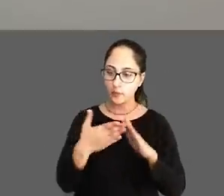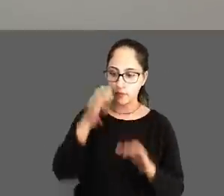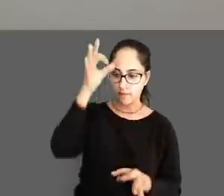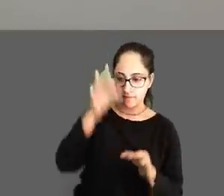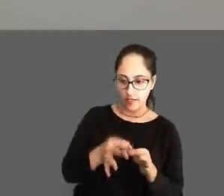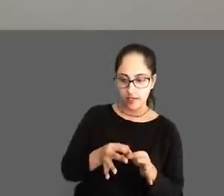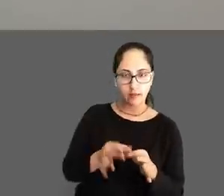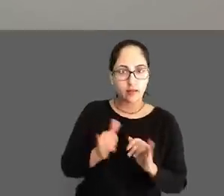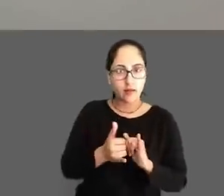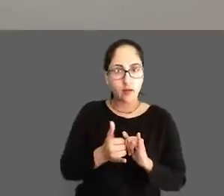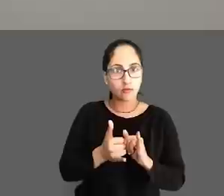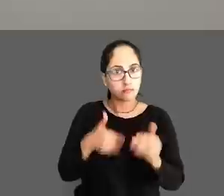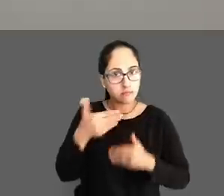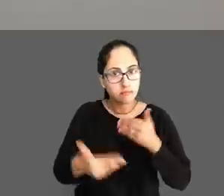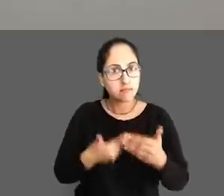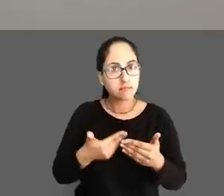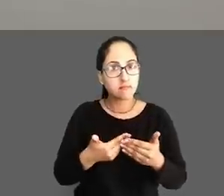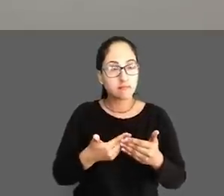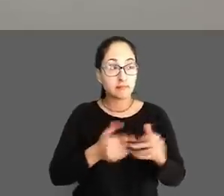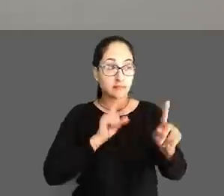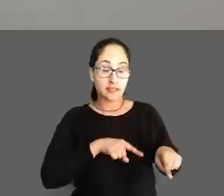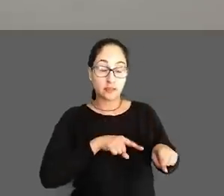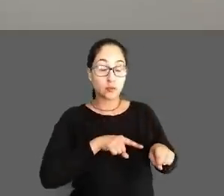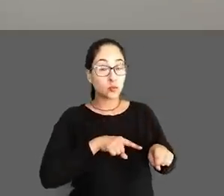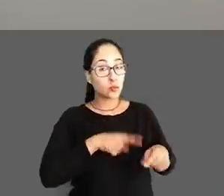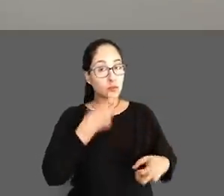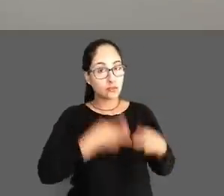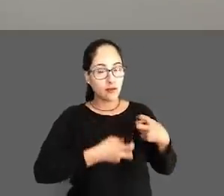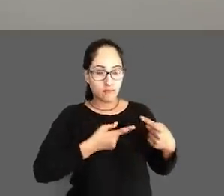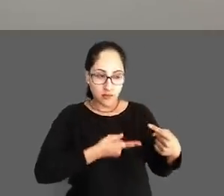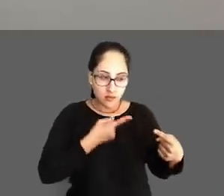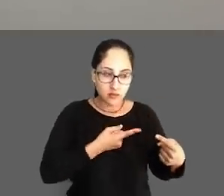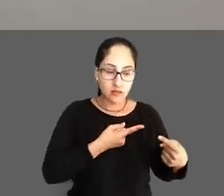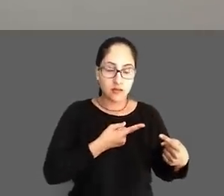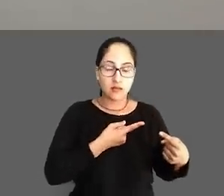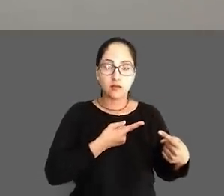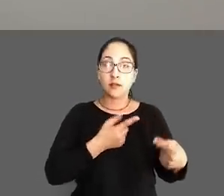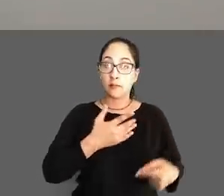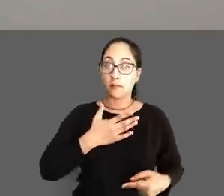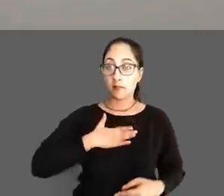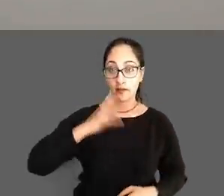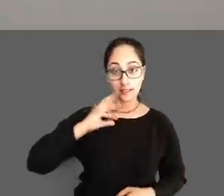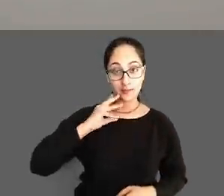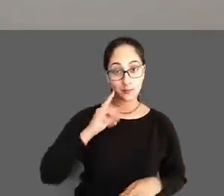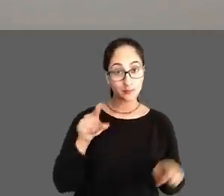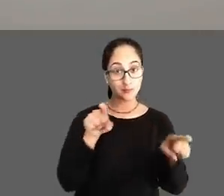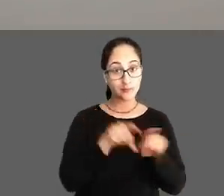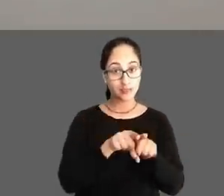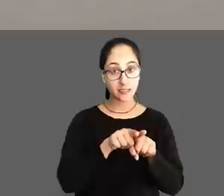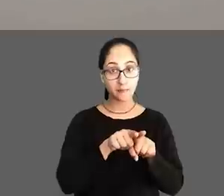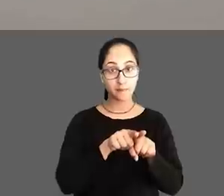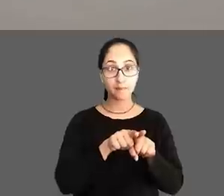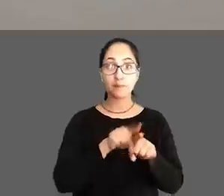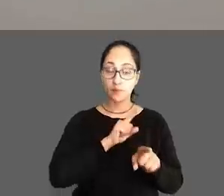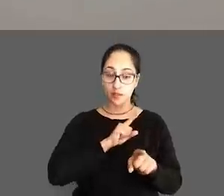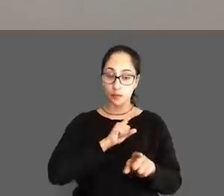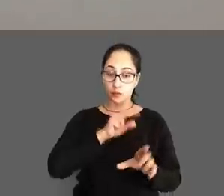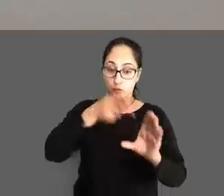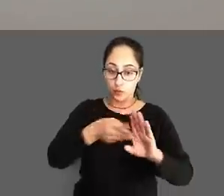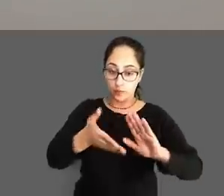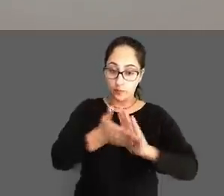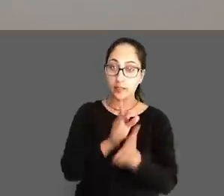right answer. As someone who has embraced the Ismaili faith, I have posed many of these questions to our family and friends, and I